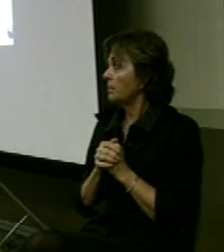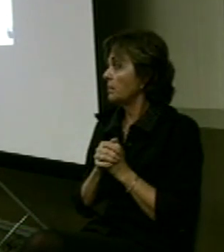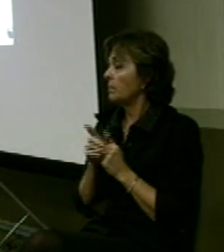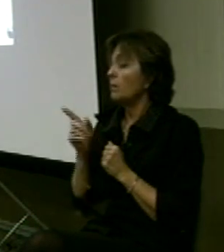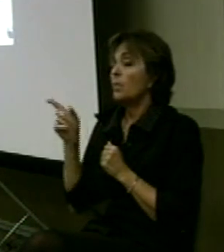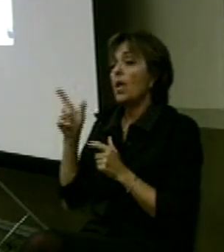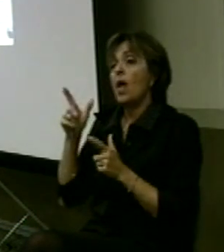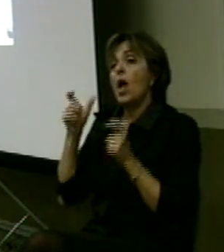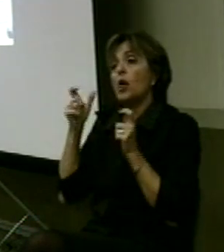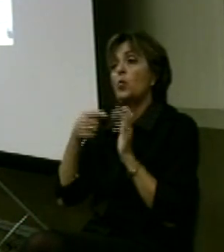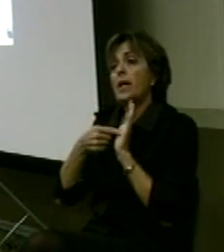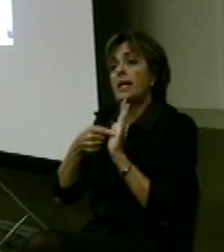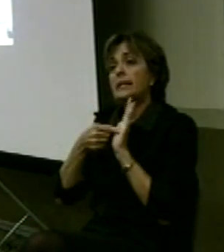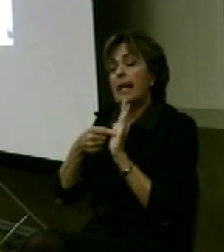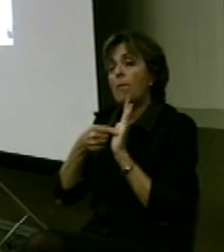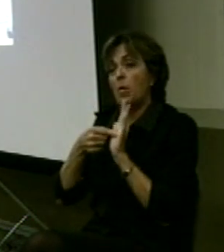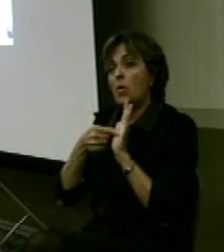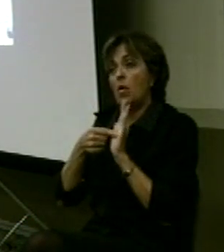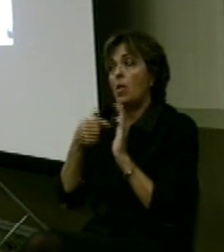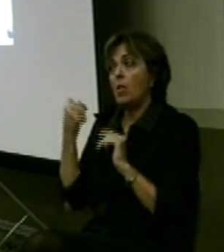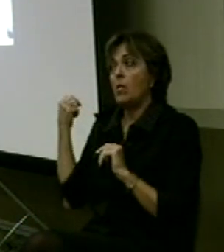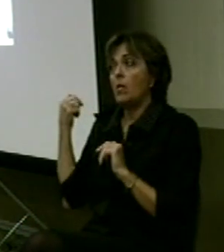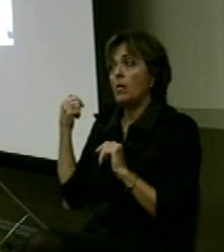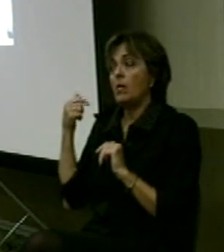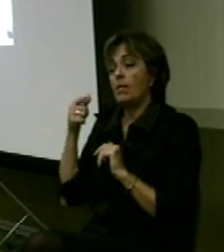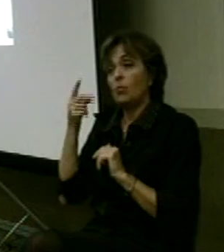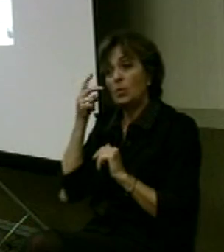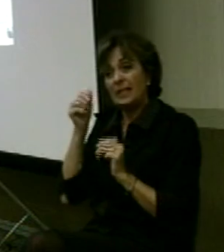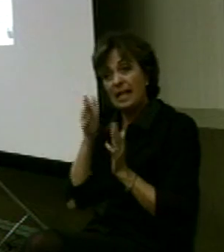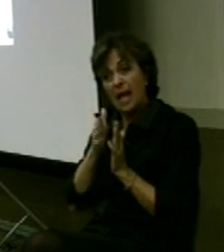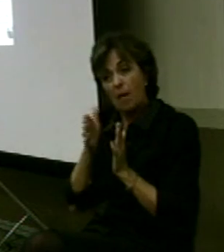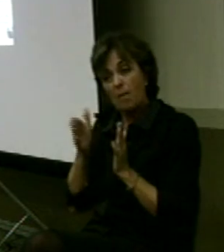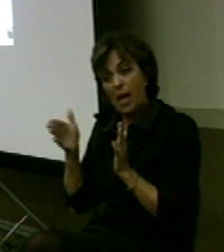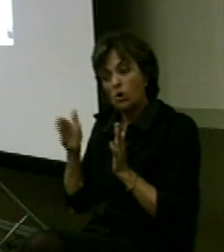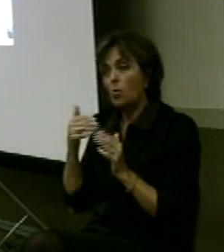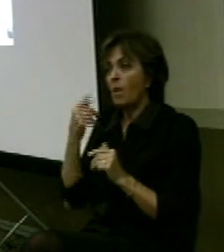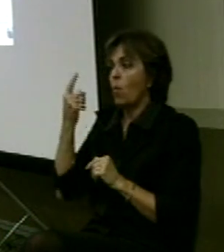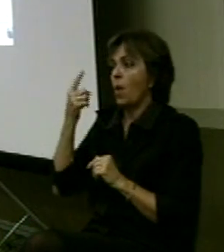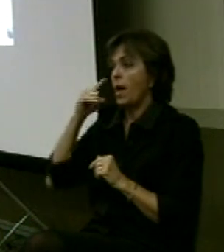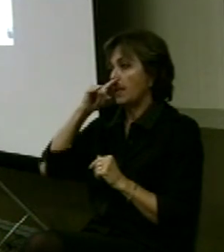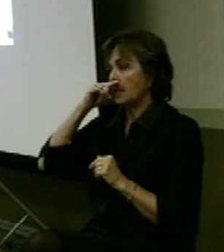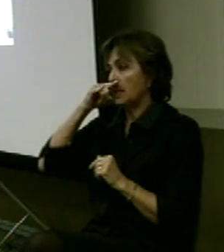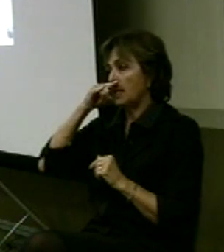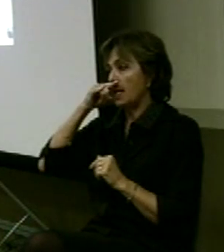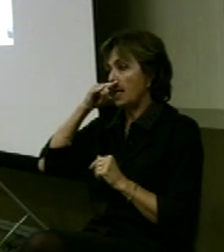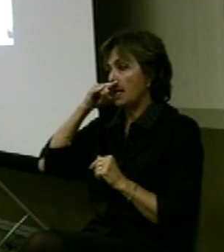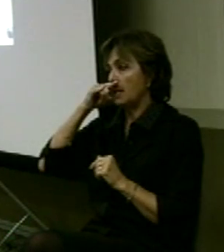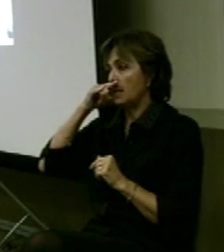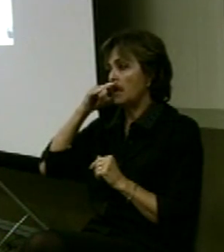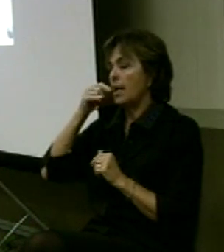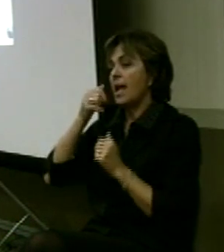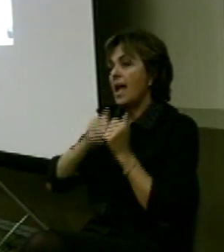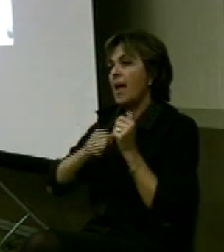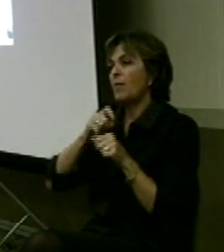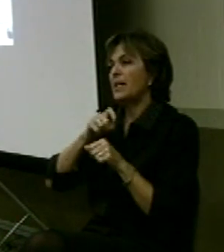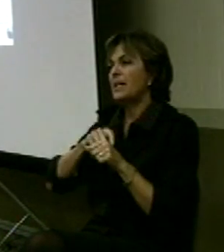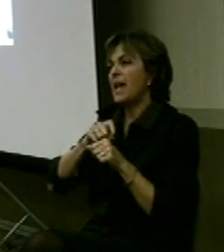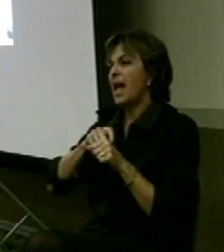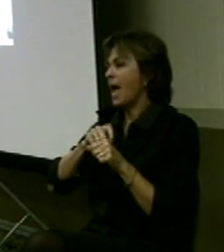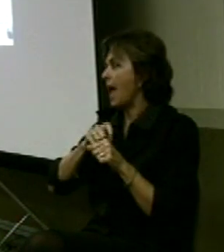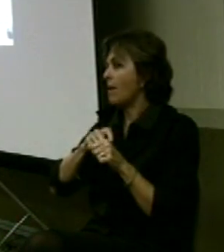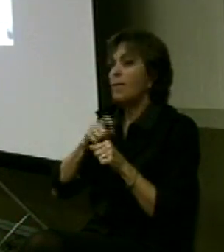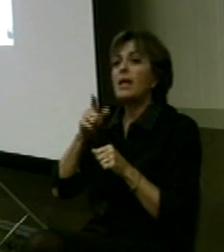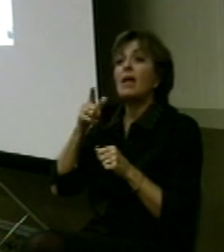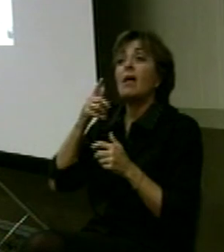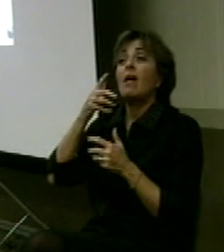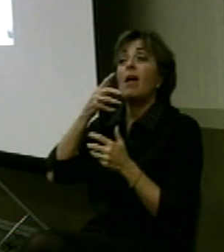And go ahead, Daniel. Just a quick example of if you do see a pattern. We had this one kid who had, every time we